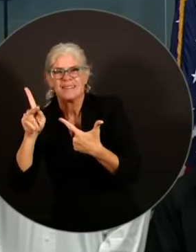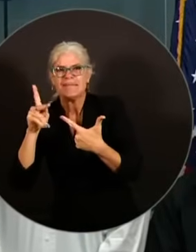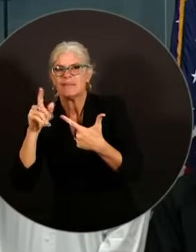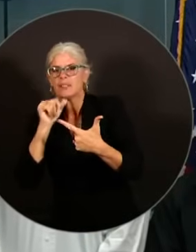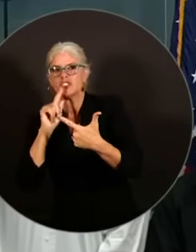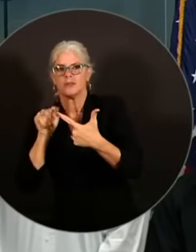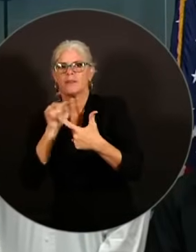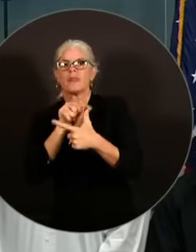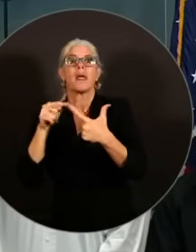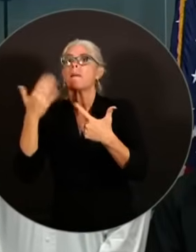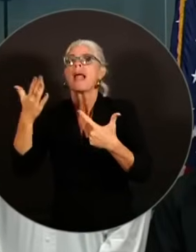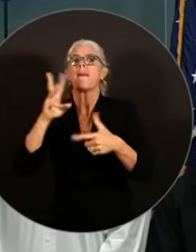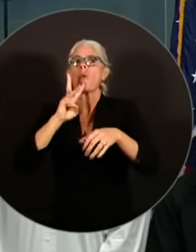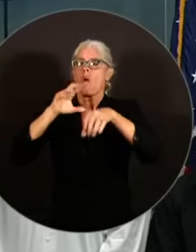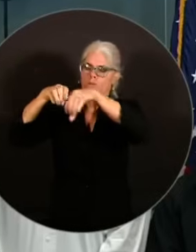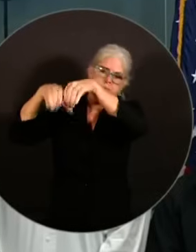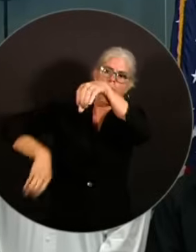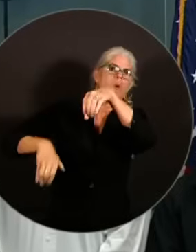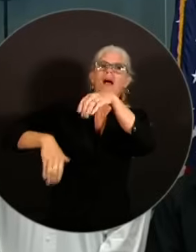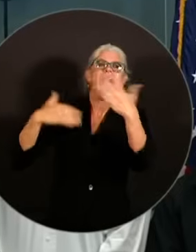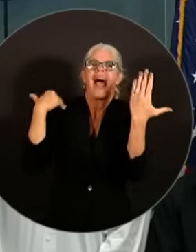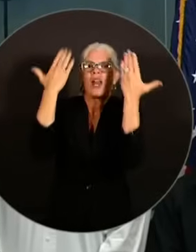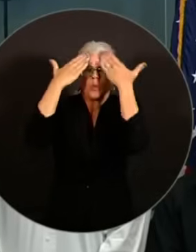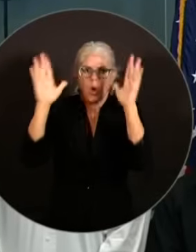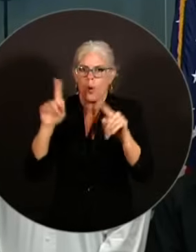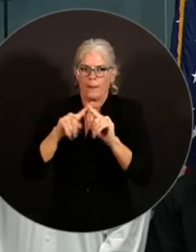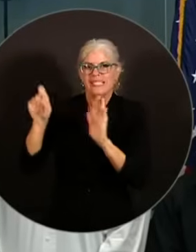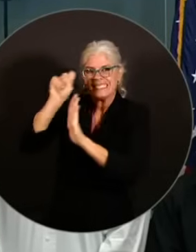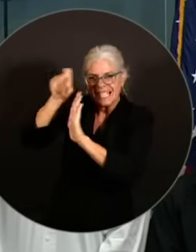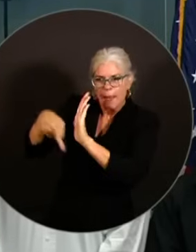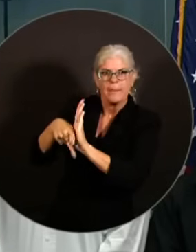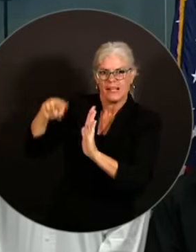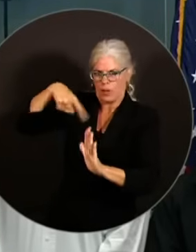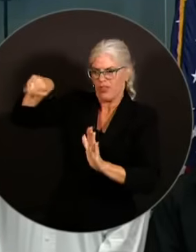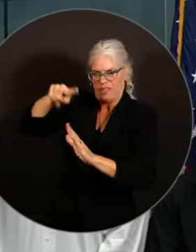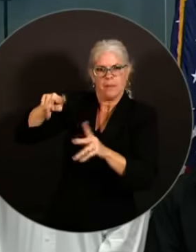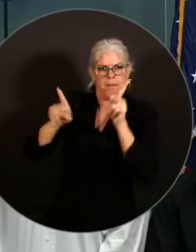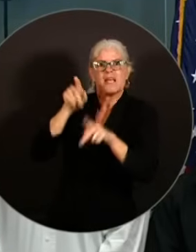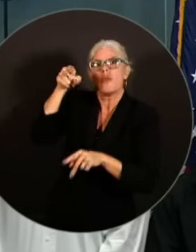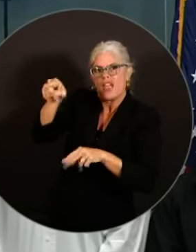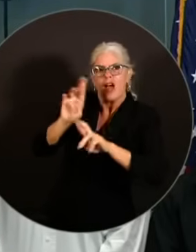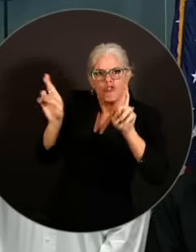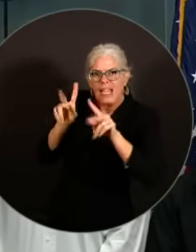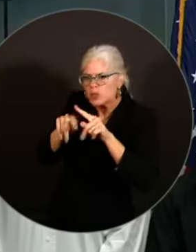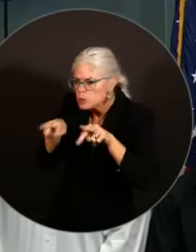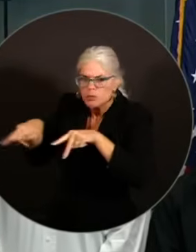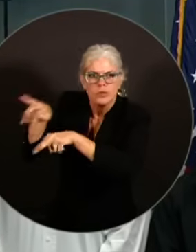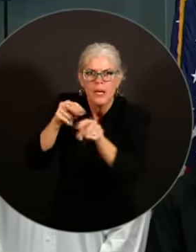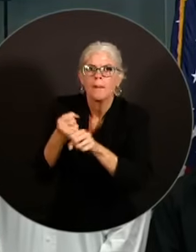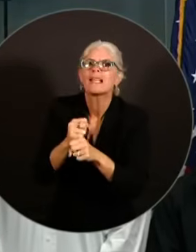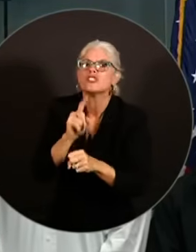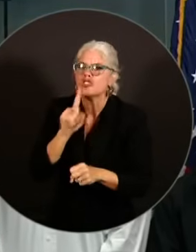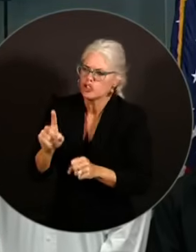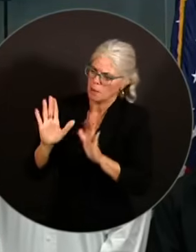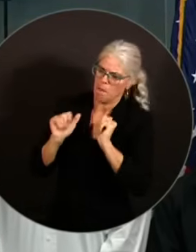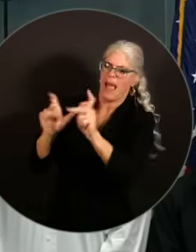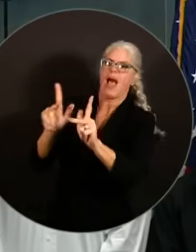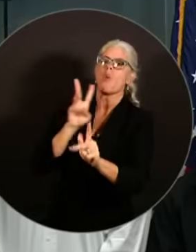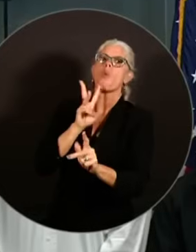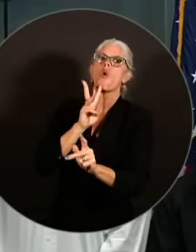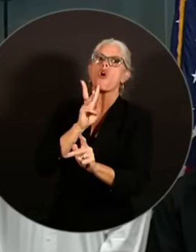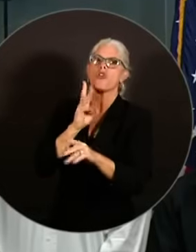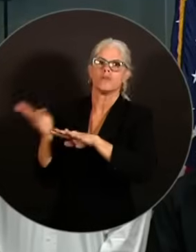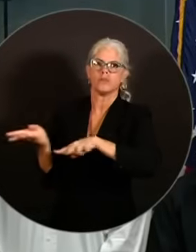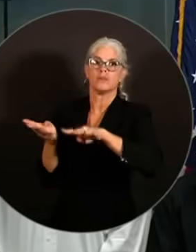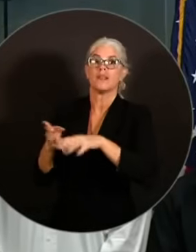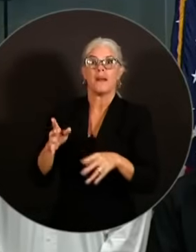we stand by ready to support Pinellas and St. Pete and other municipalities to help them get that water back on and running. Because again, power and water